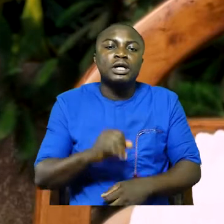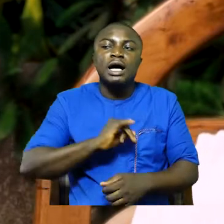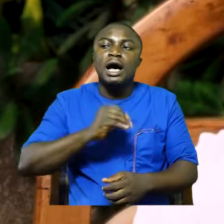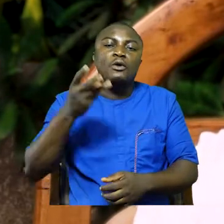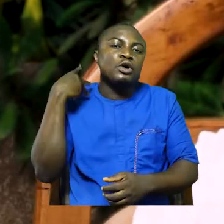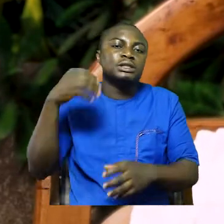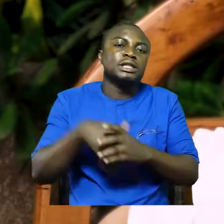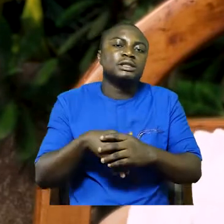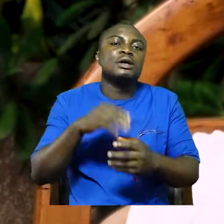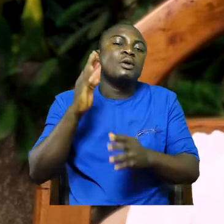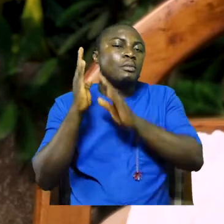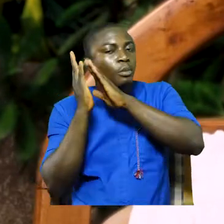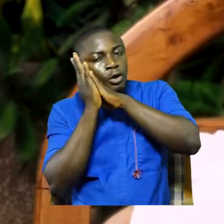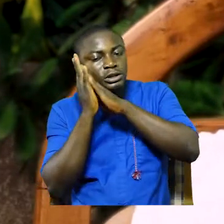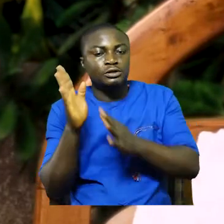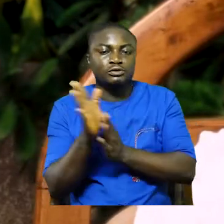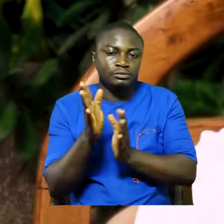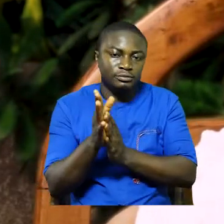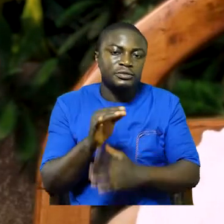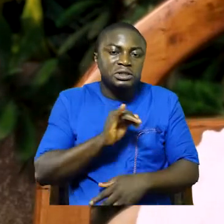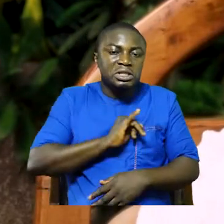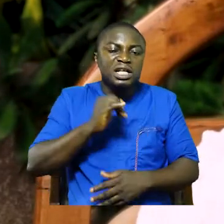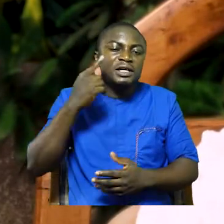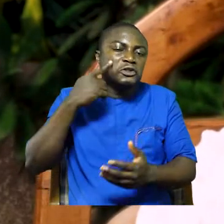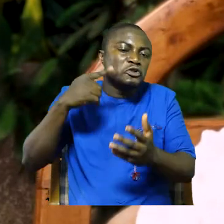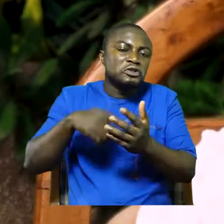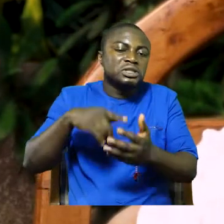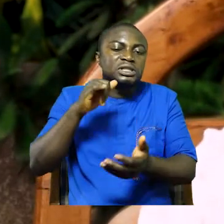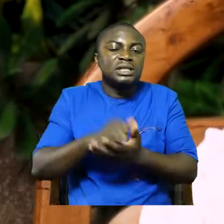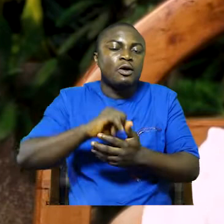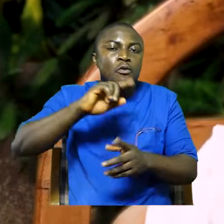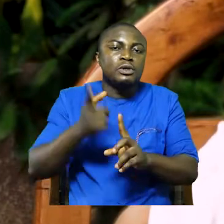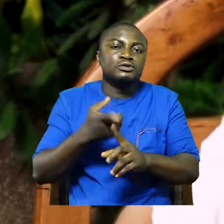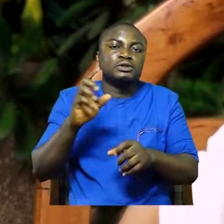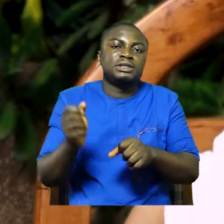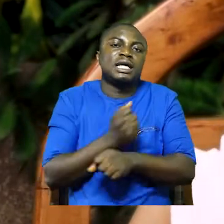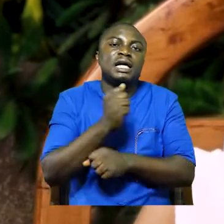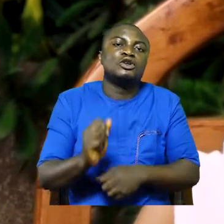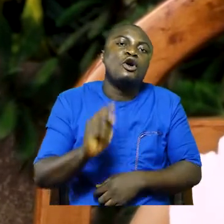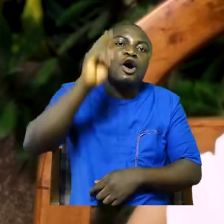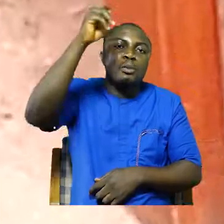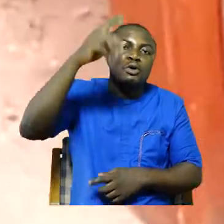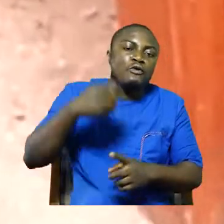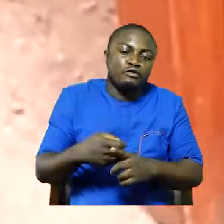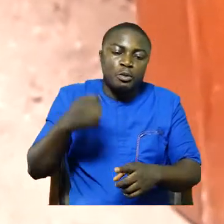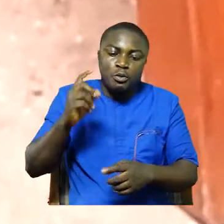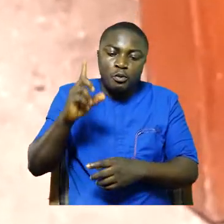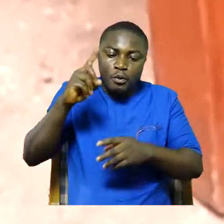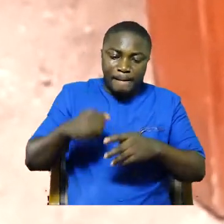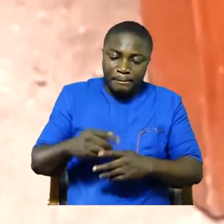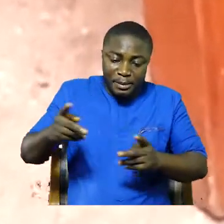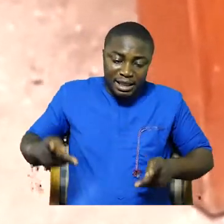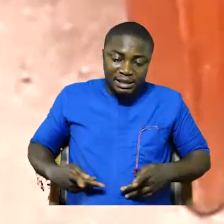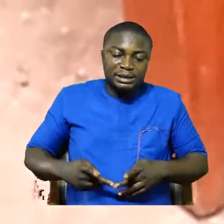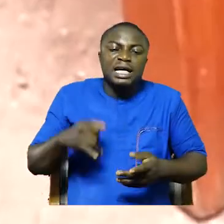school, and I noticed that when I want to get up from a squatting